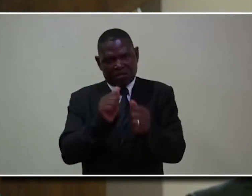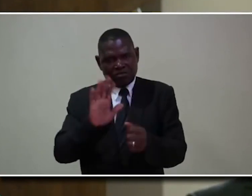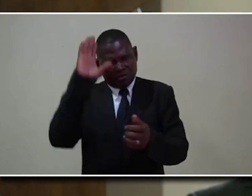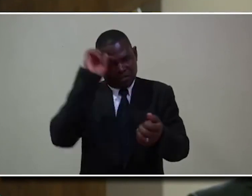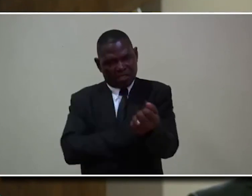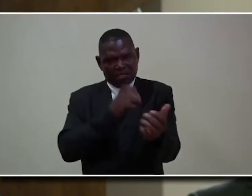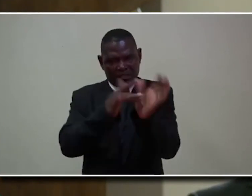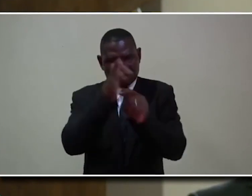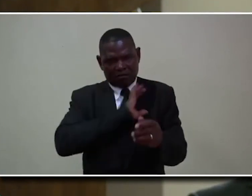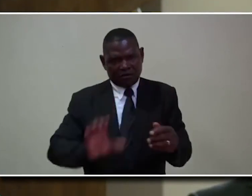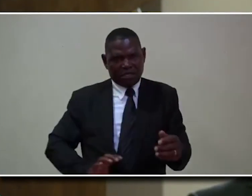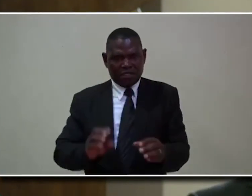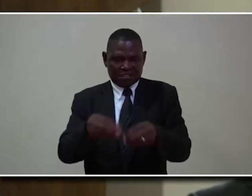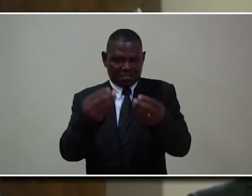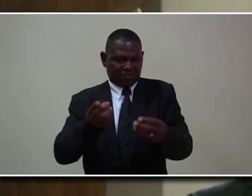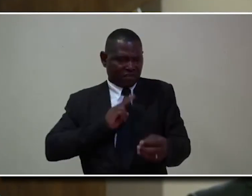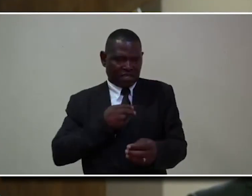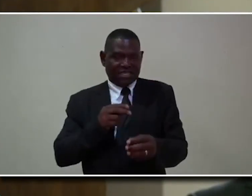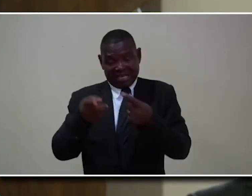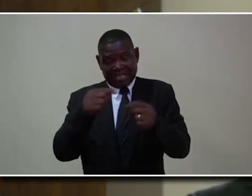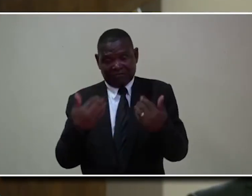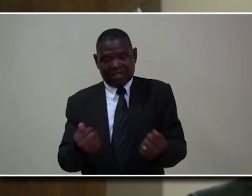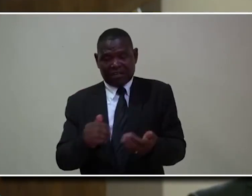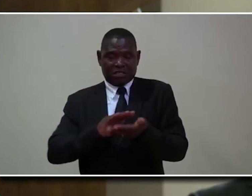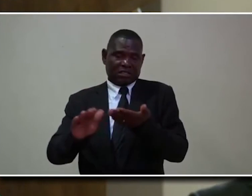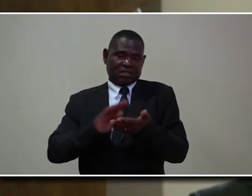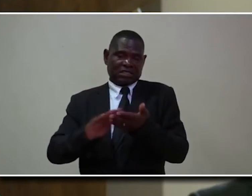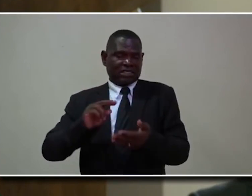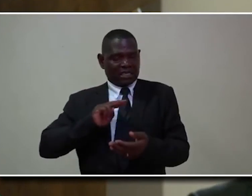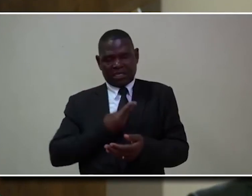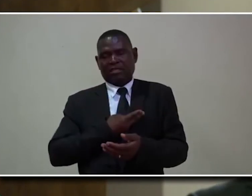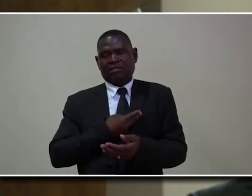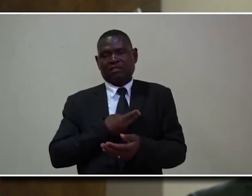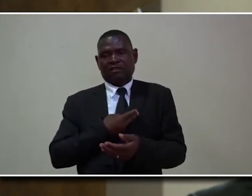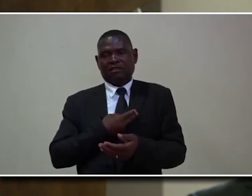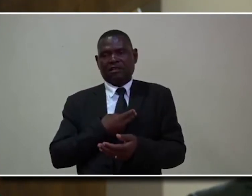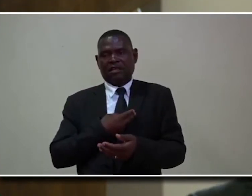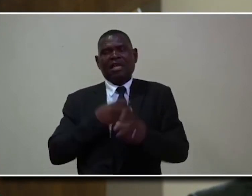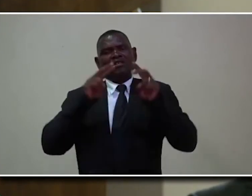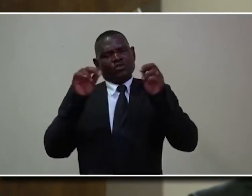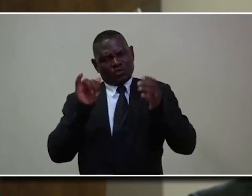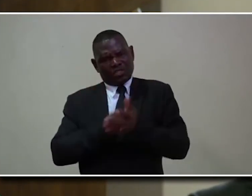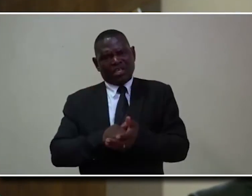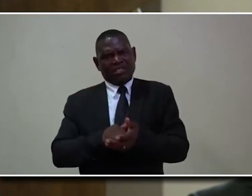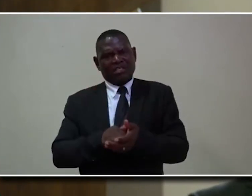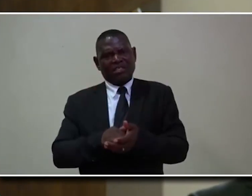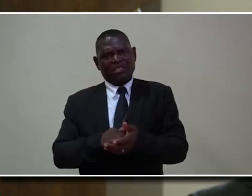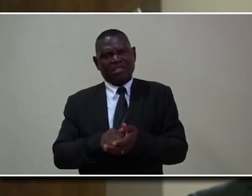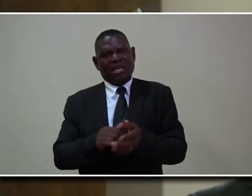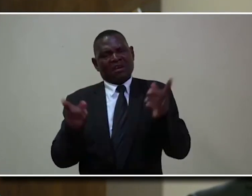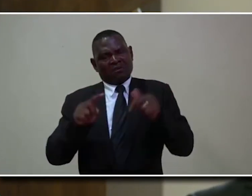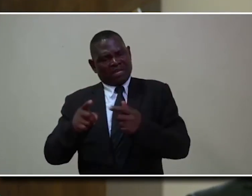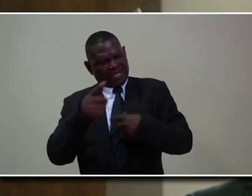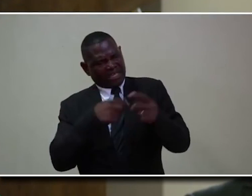So come now and sanctify us, so that as we come to partake of this sacrament,